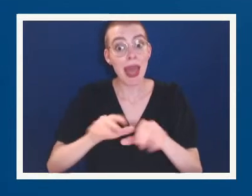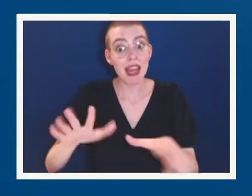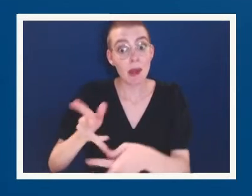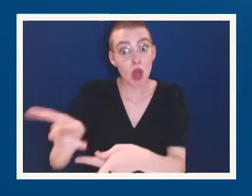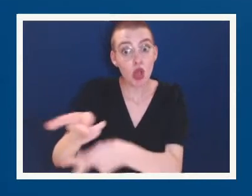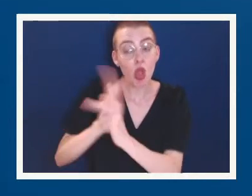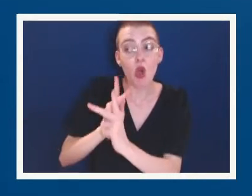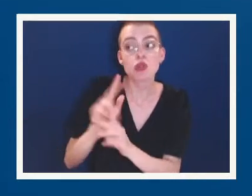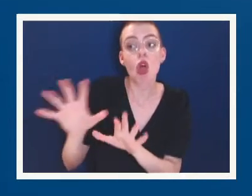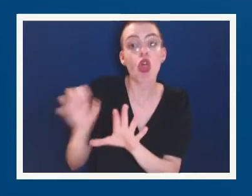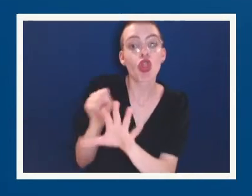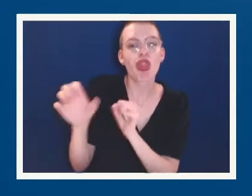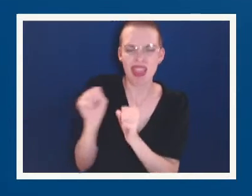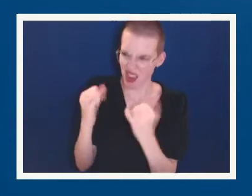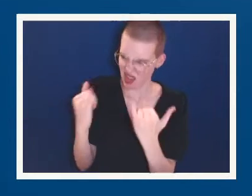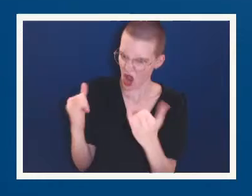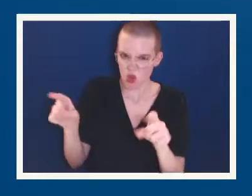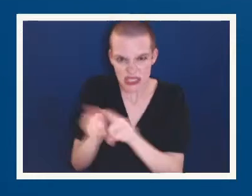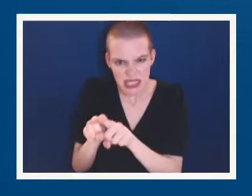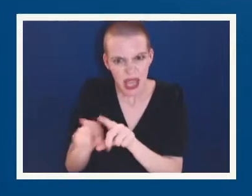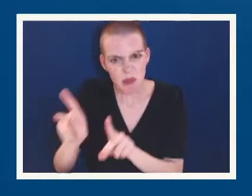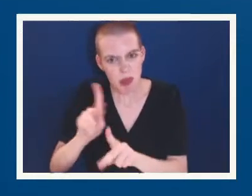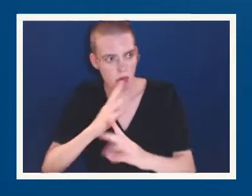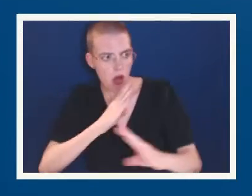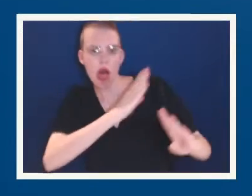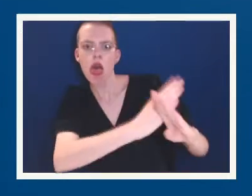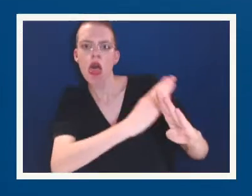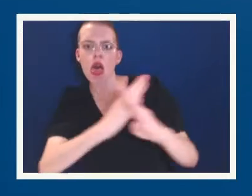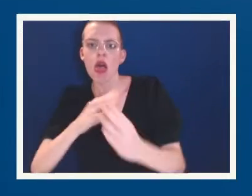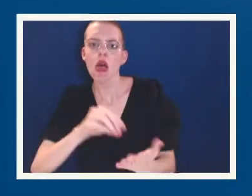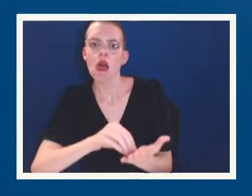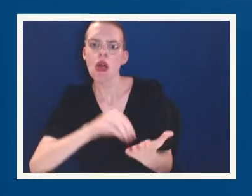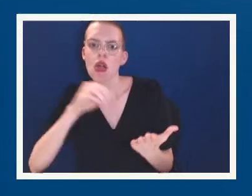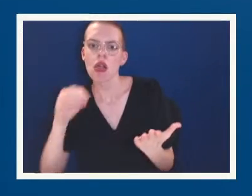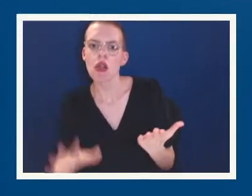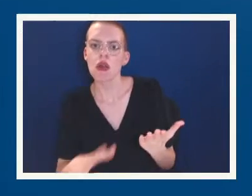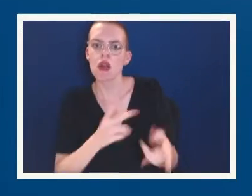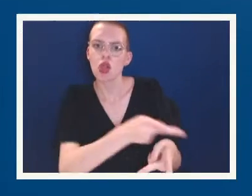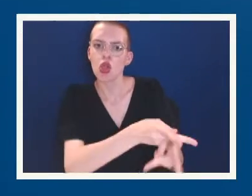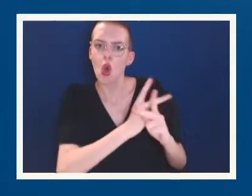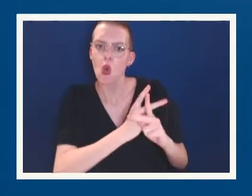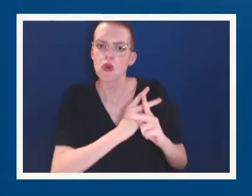loans. Marjorie Taylor Greene.